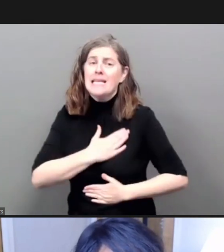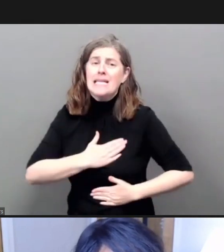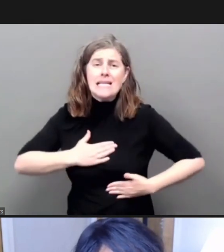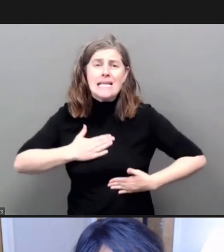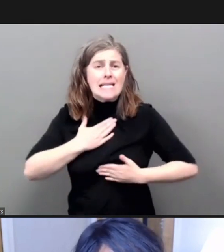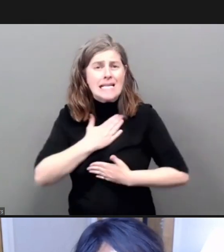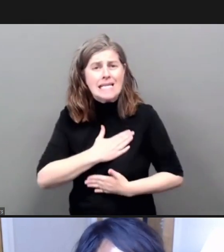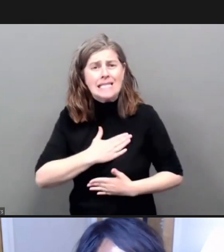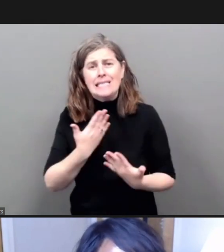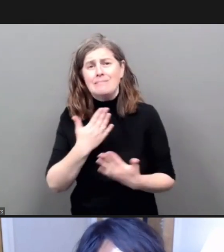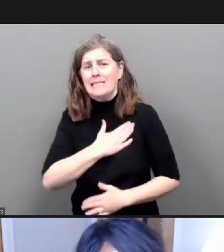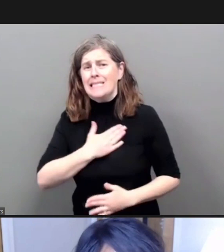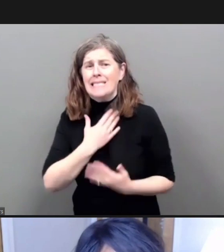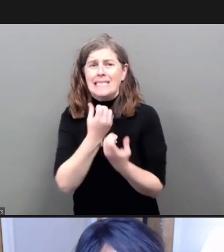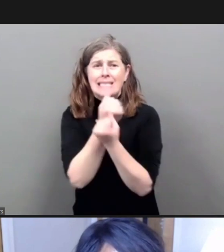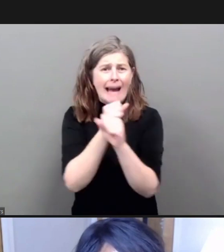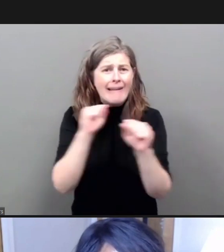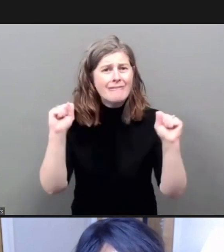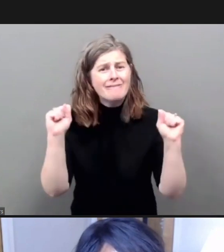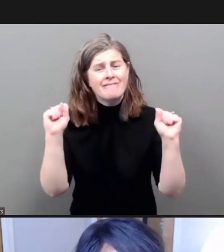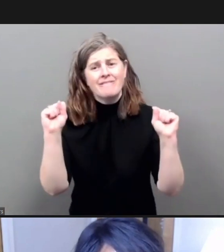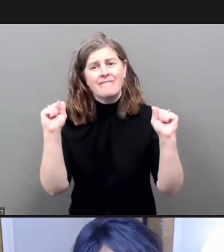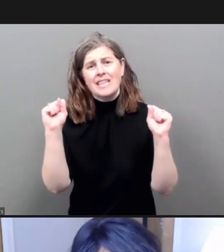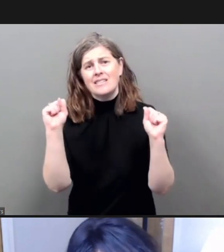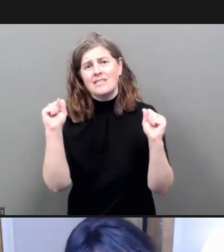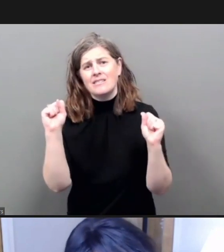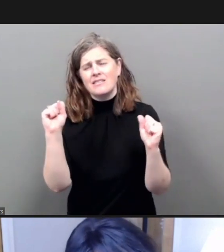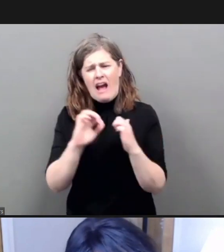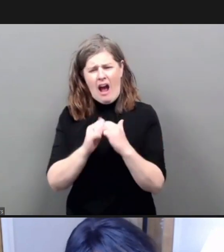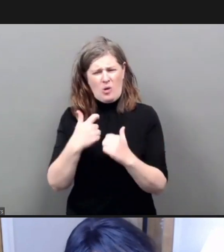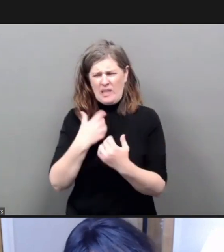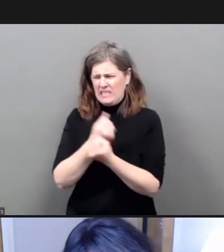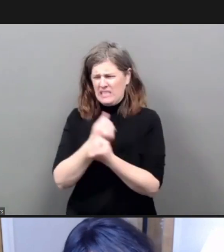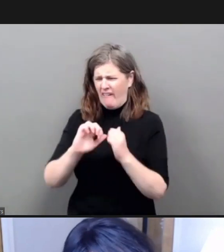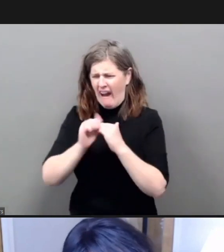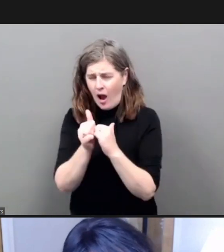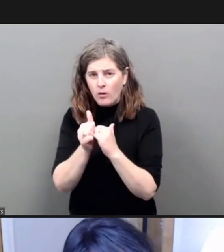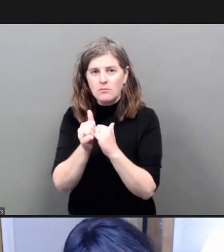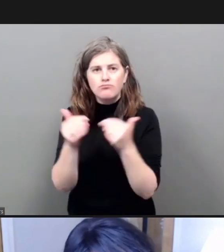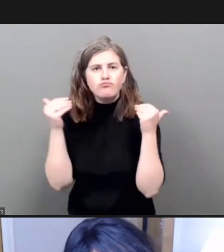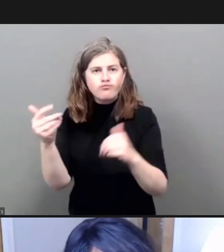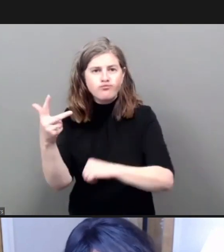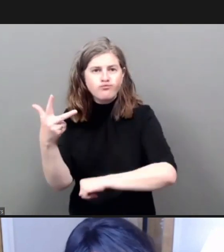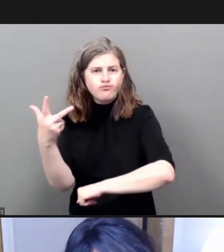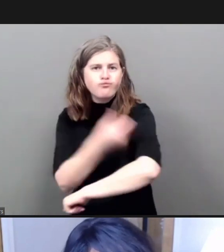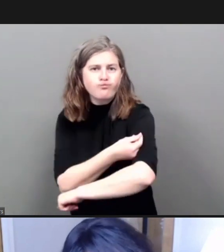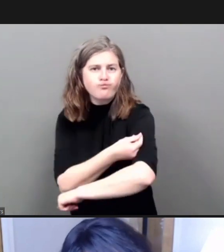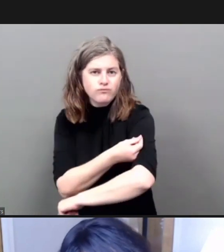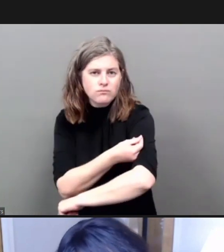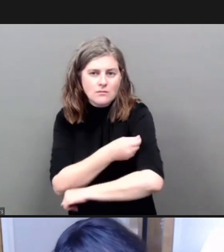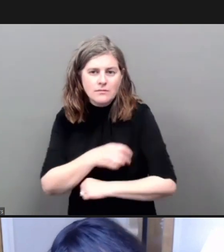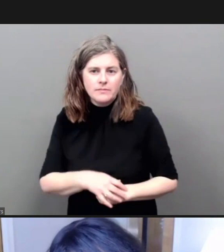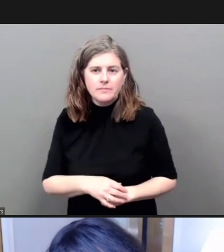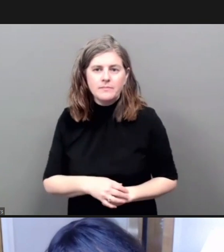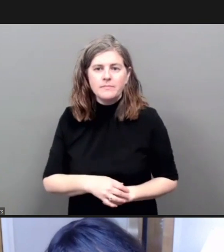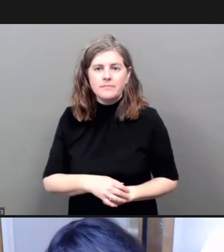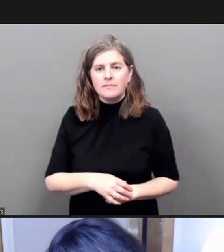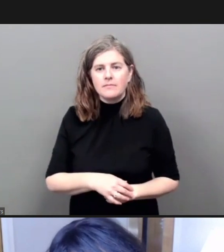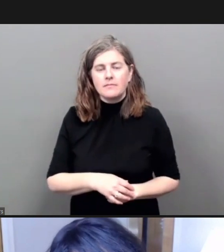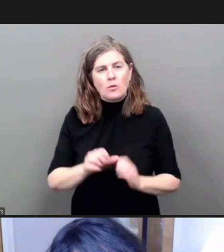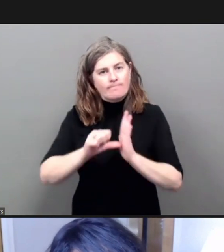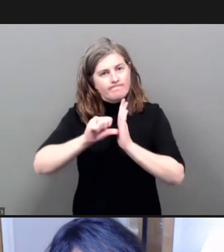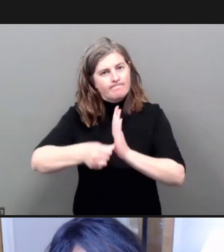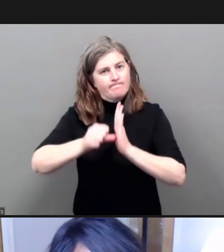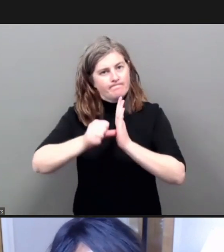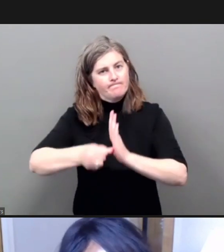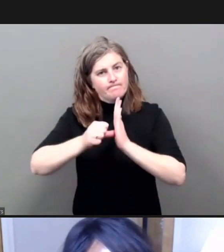New Mexico. And how can we be safe? Get vaccinated. And I just want to emphasize